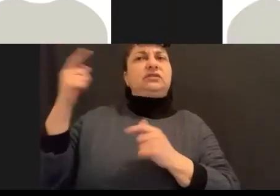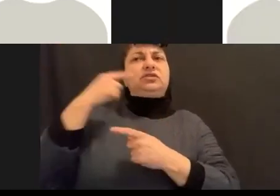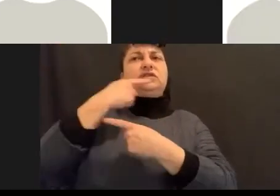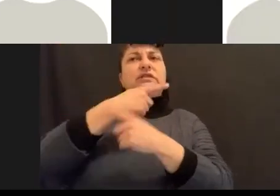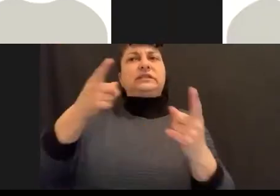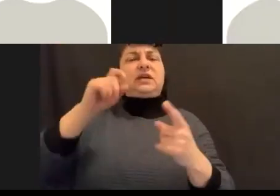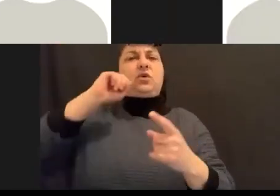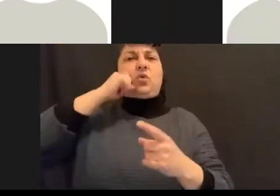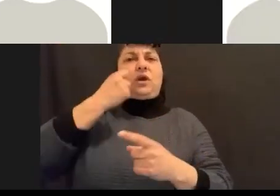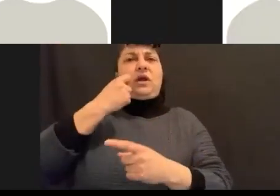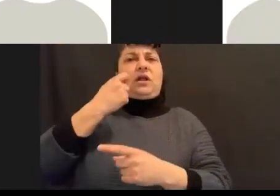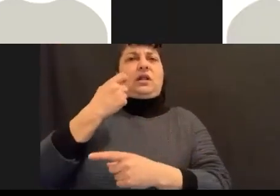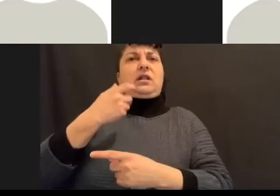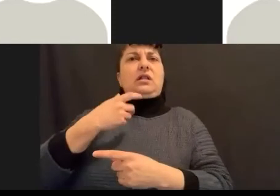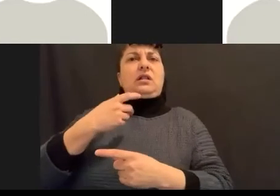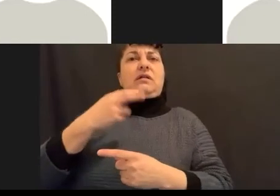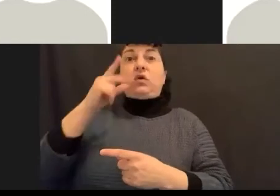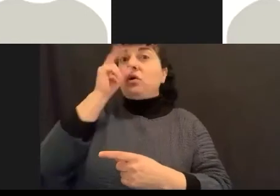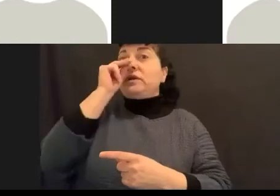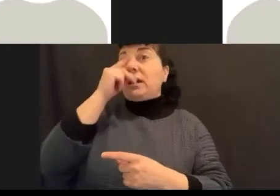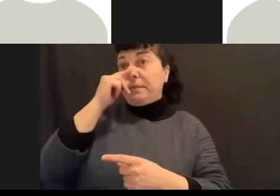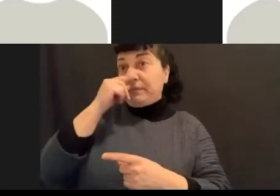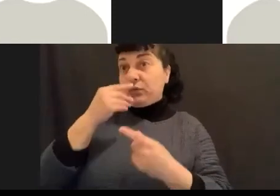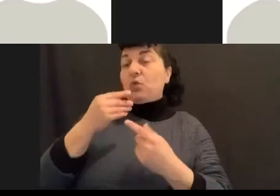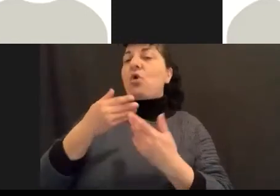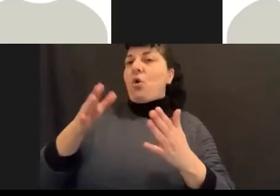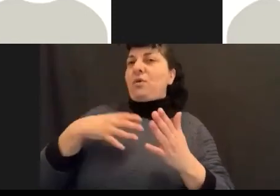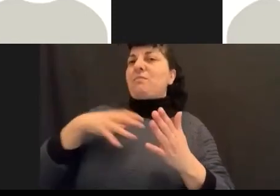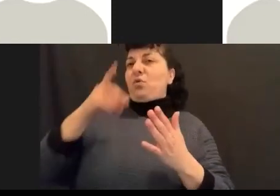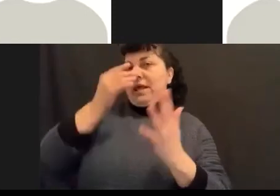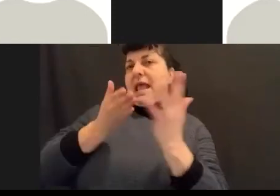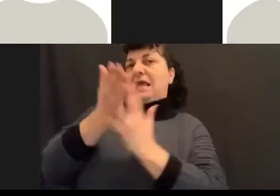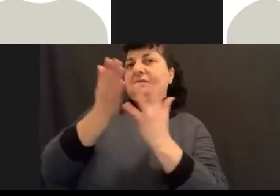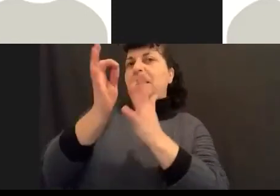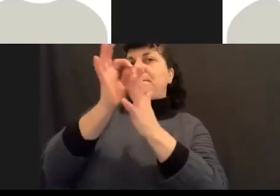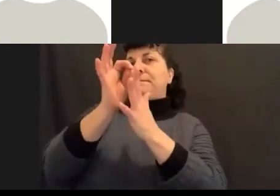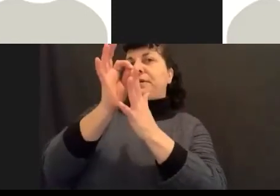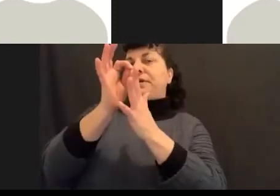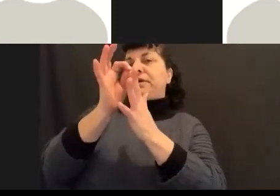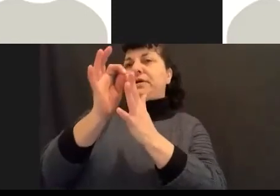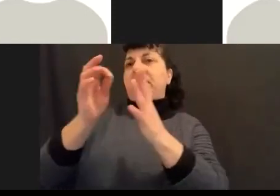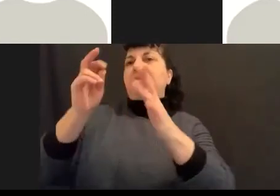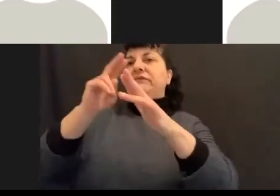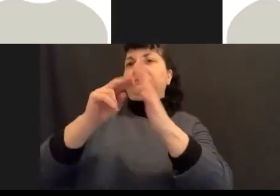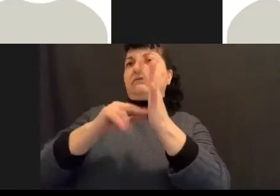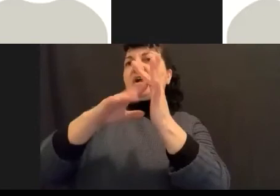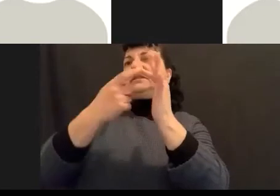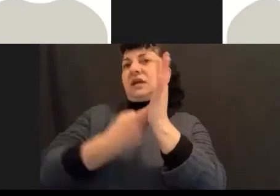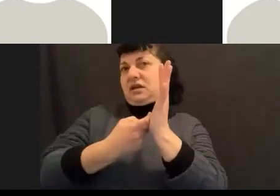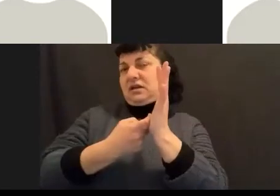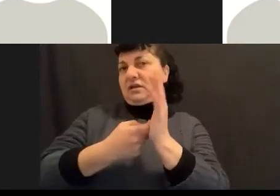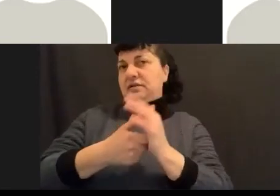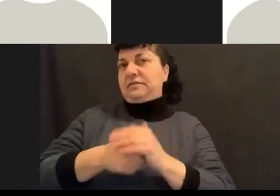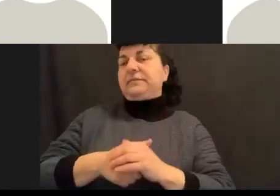of vaccinations for younger people to access Pfizer, so which is great news. We will move to